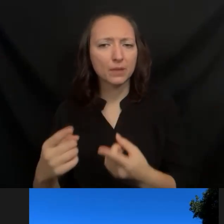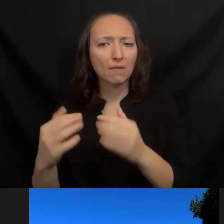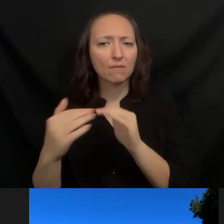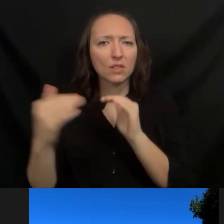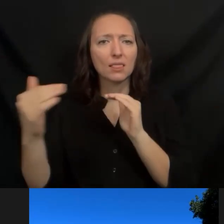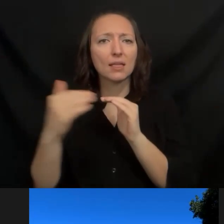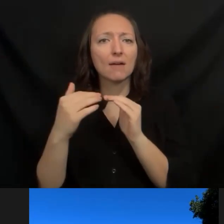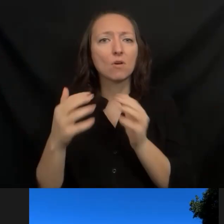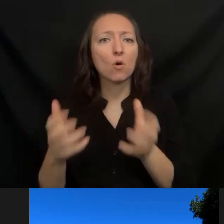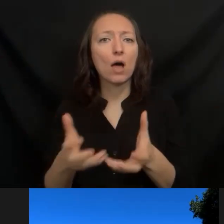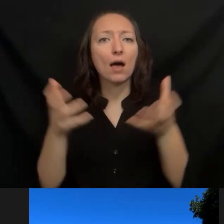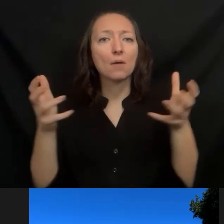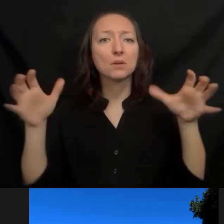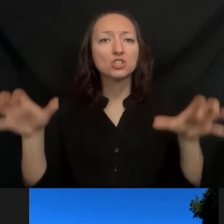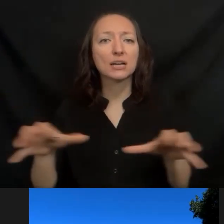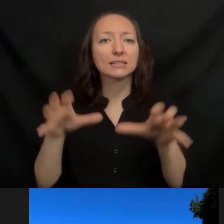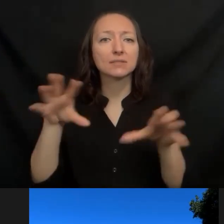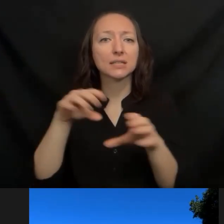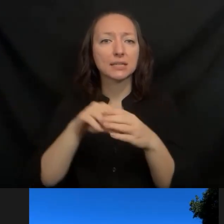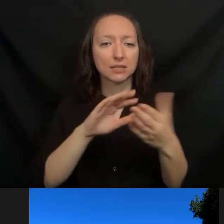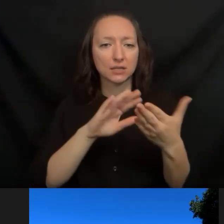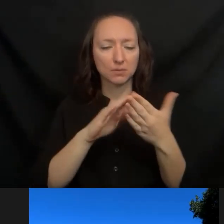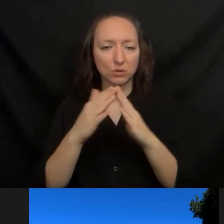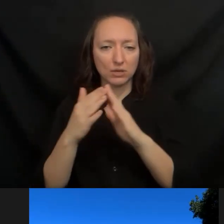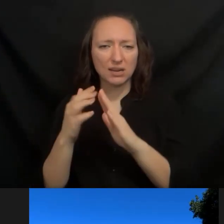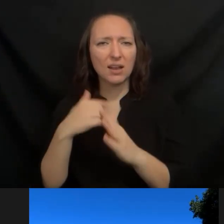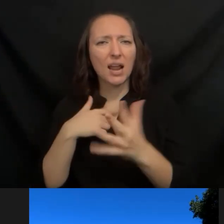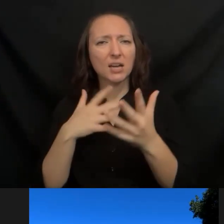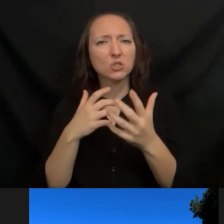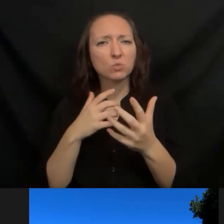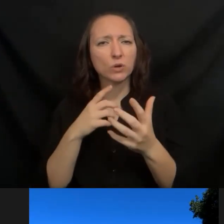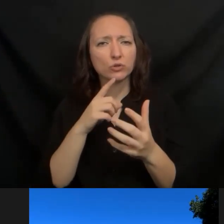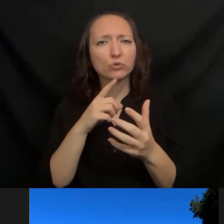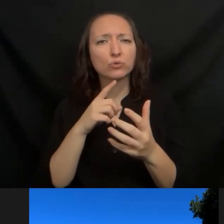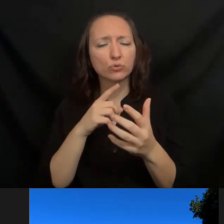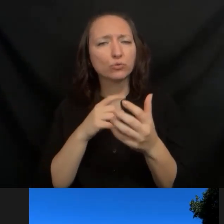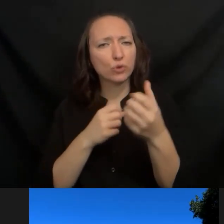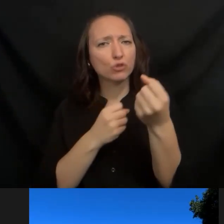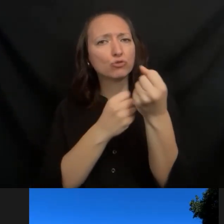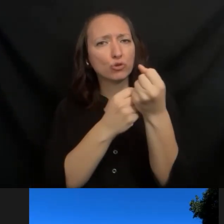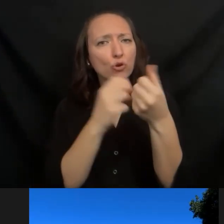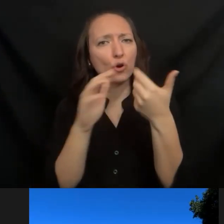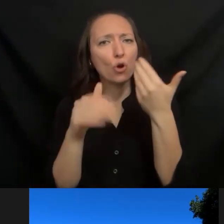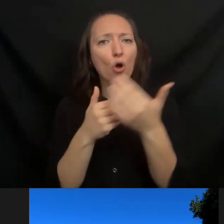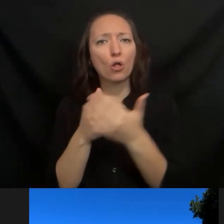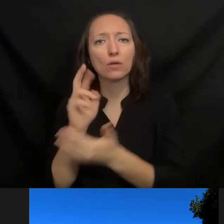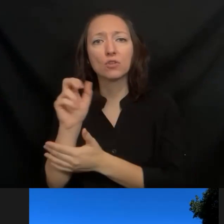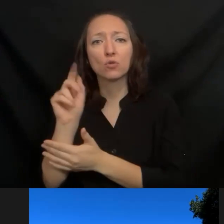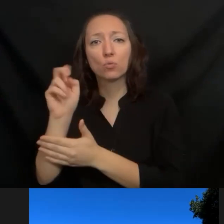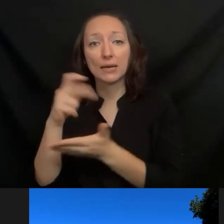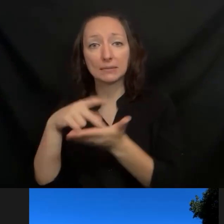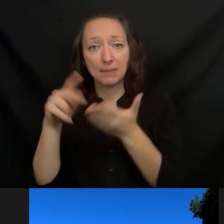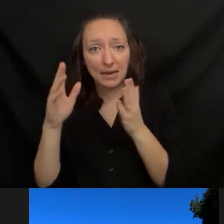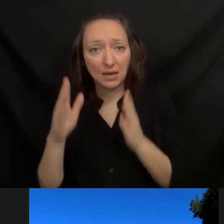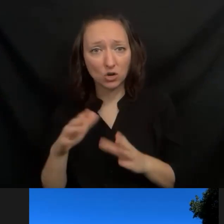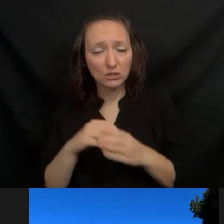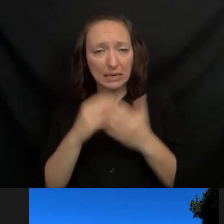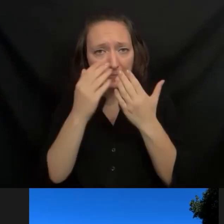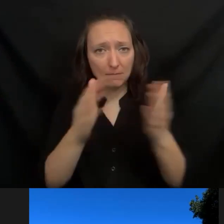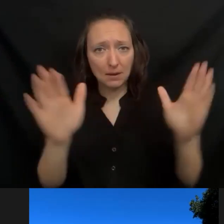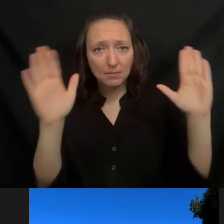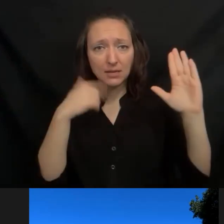activity in our community. And I just want to assure all of our ratepayers and the public that we understand